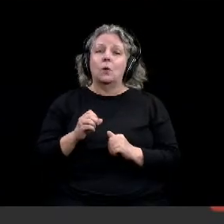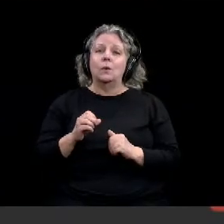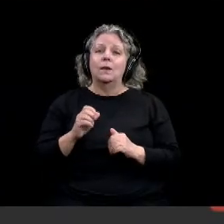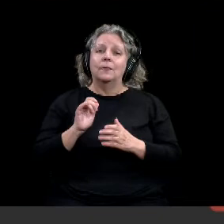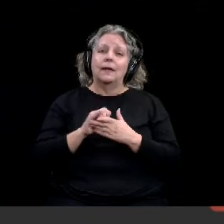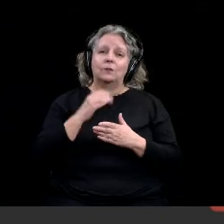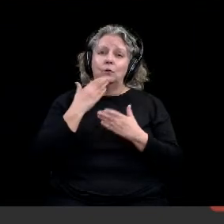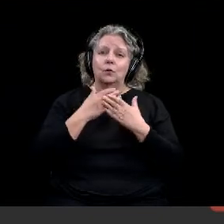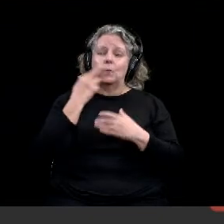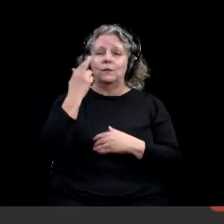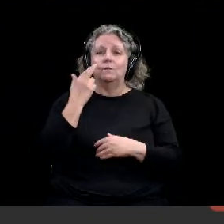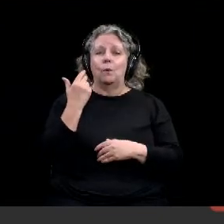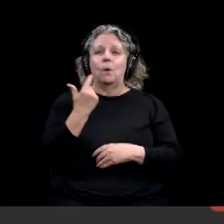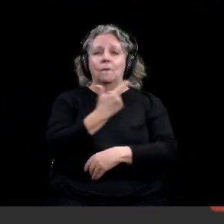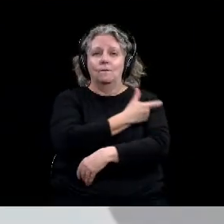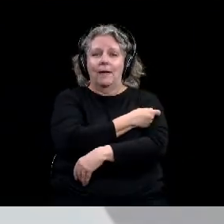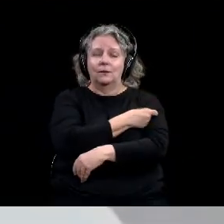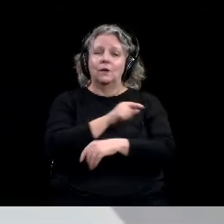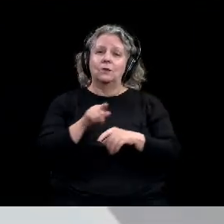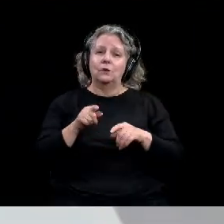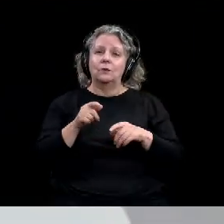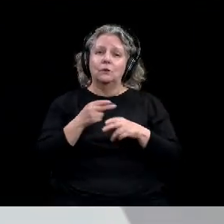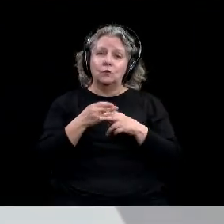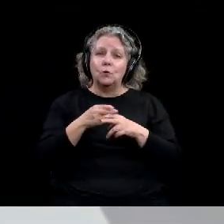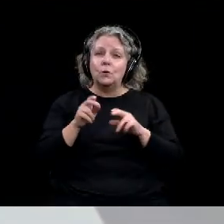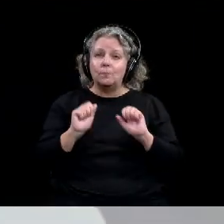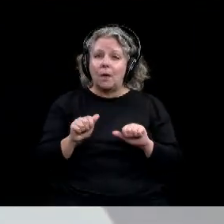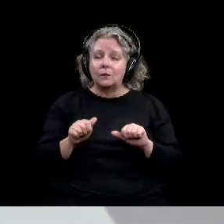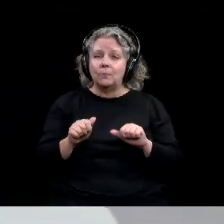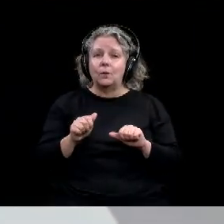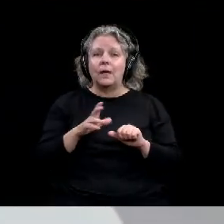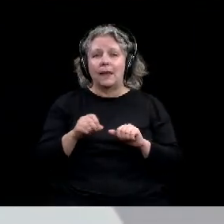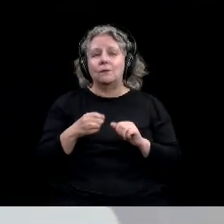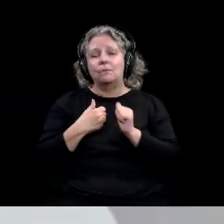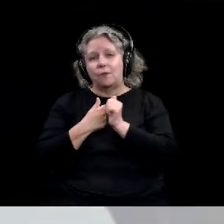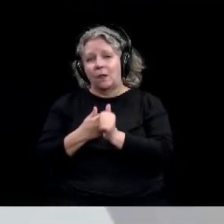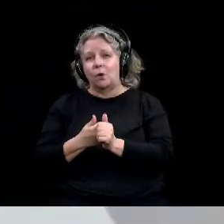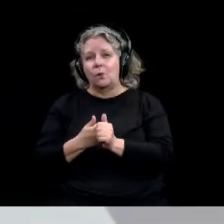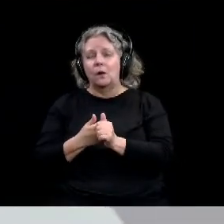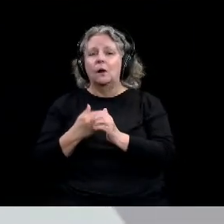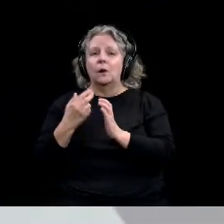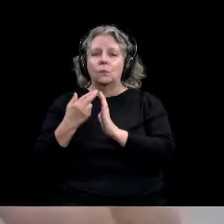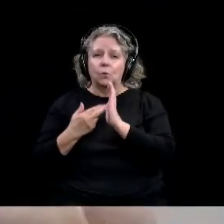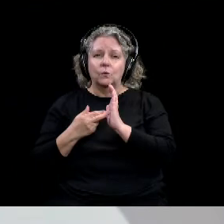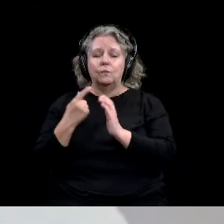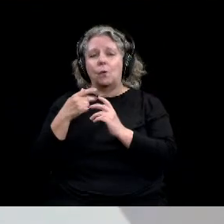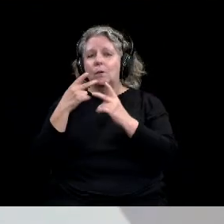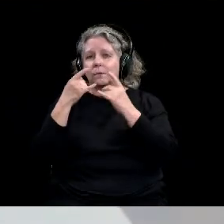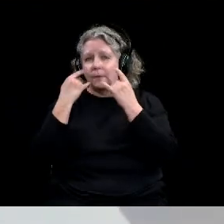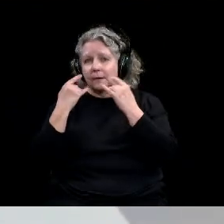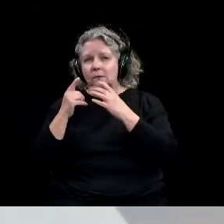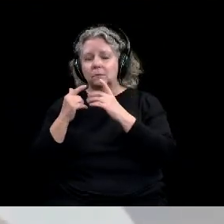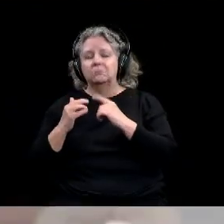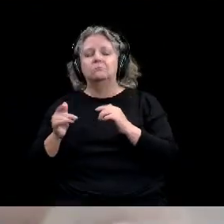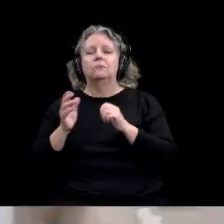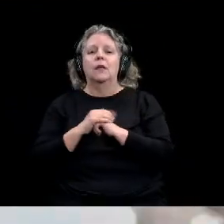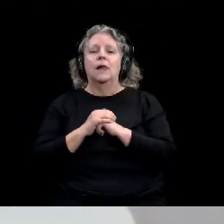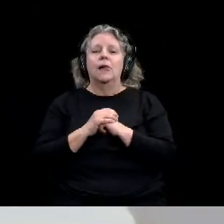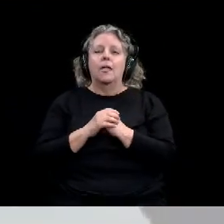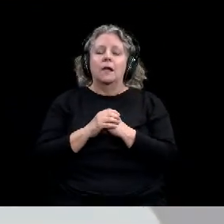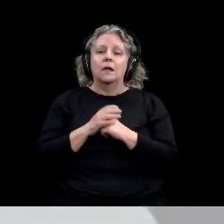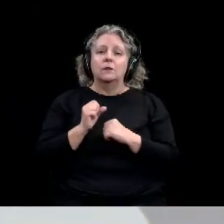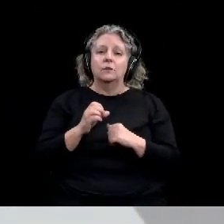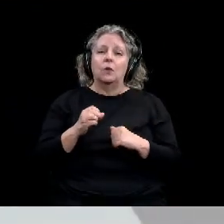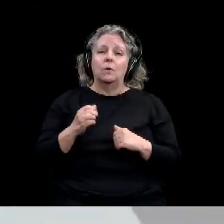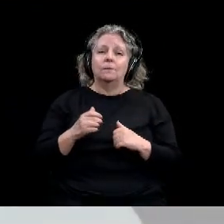are so critical. And then lastly, I received a couple of questions that I wanted to speak to. One is about double